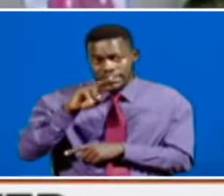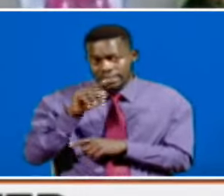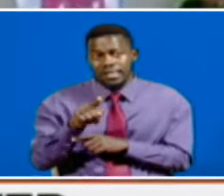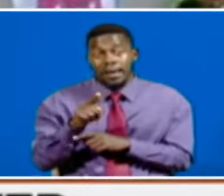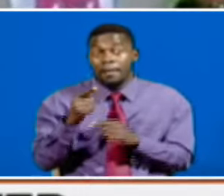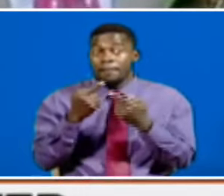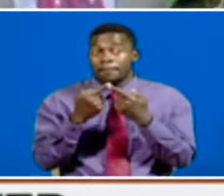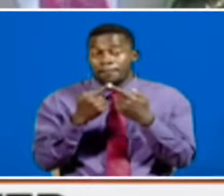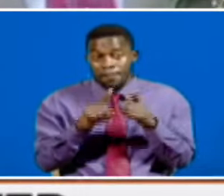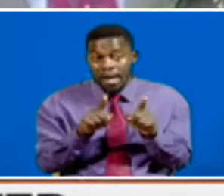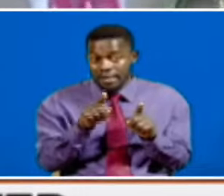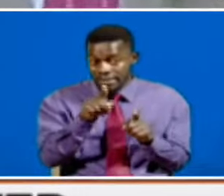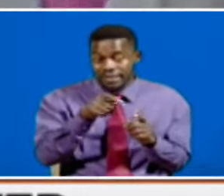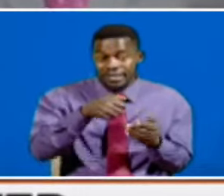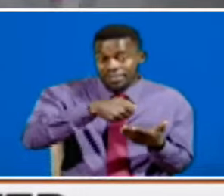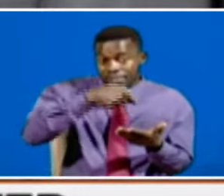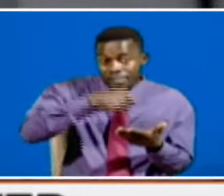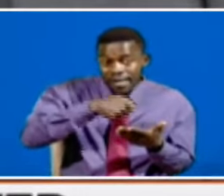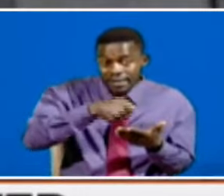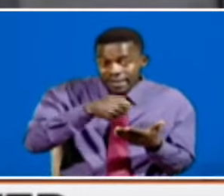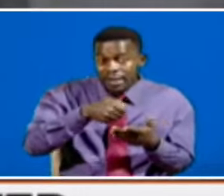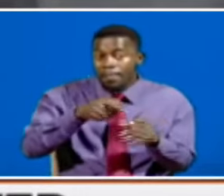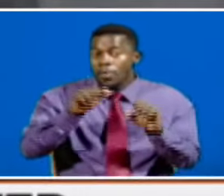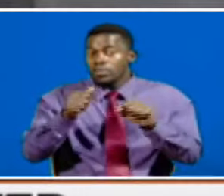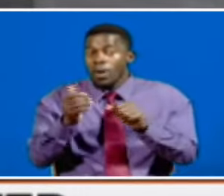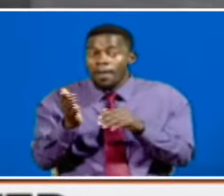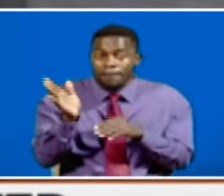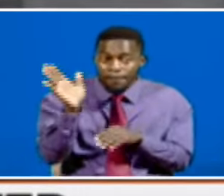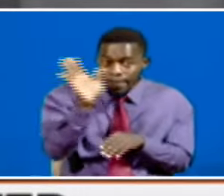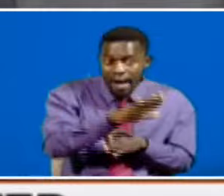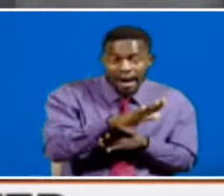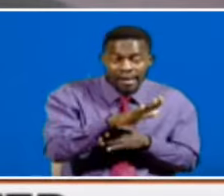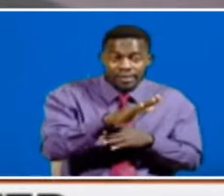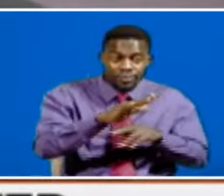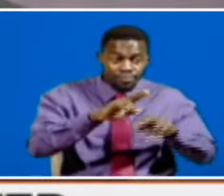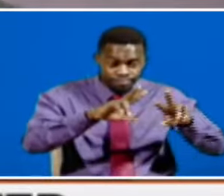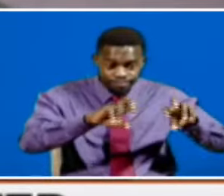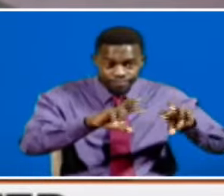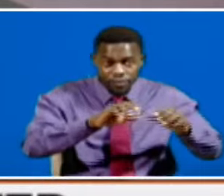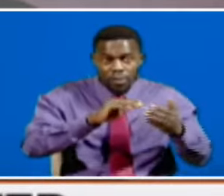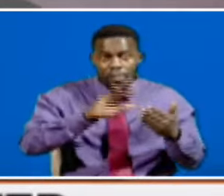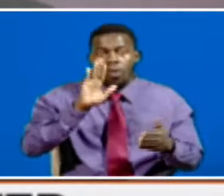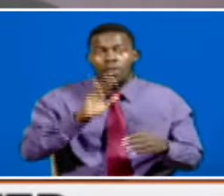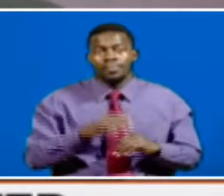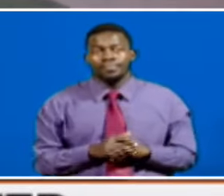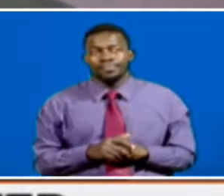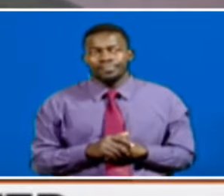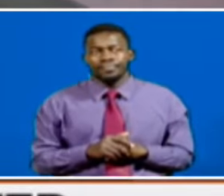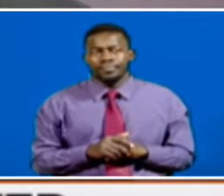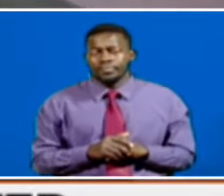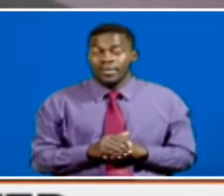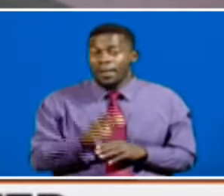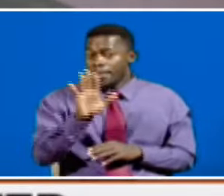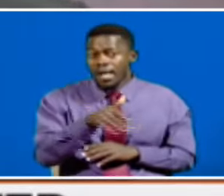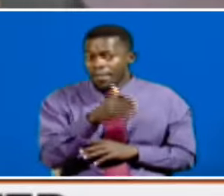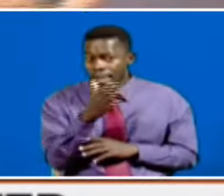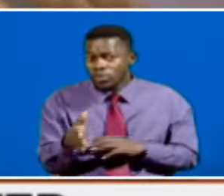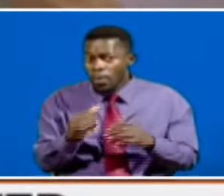rather send the budget document back to the drawing board. My view is Parliament should actually